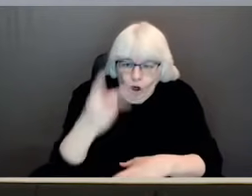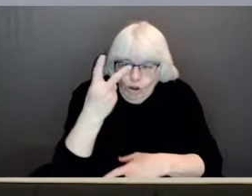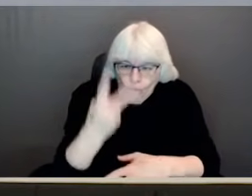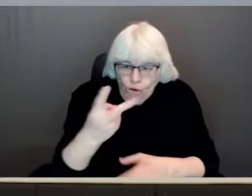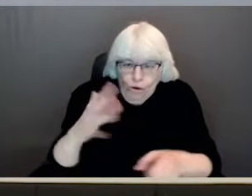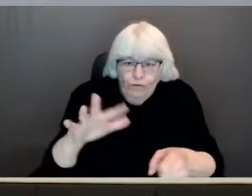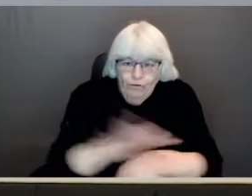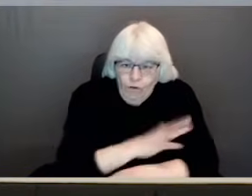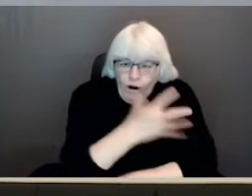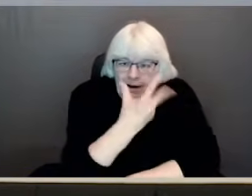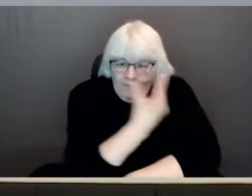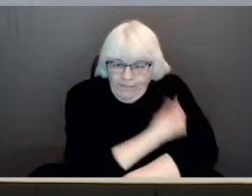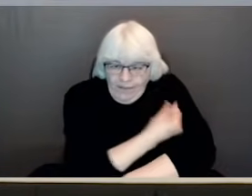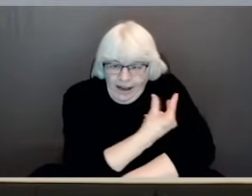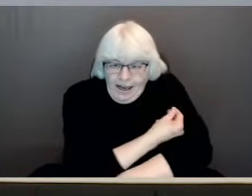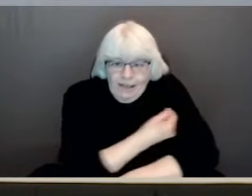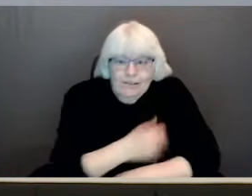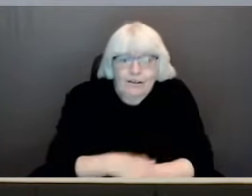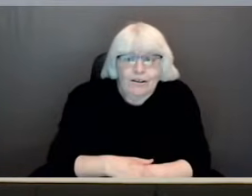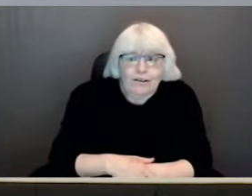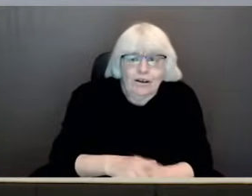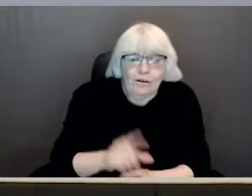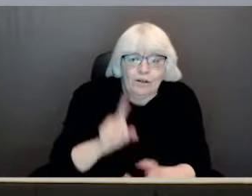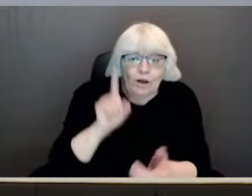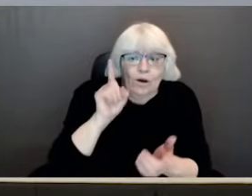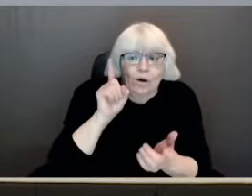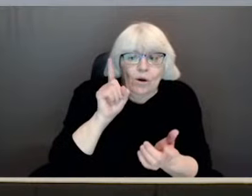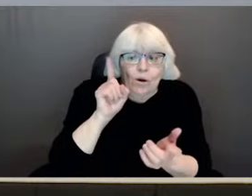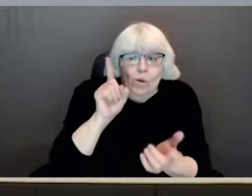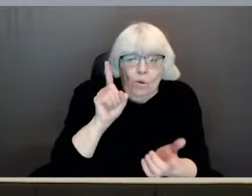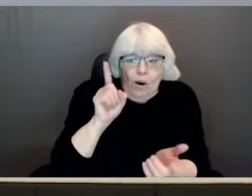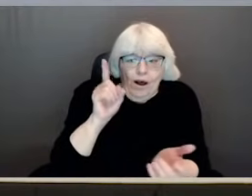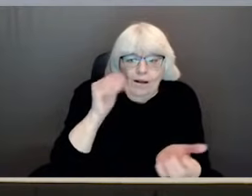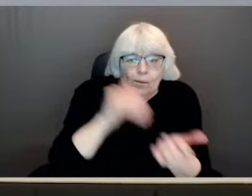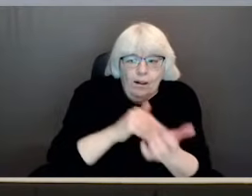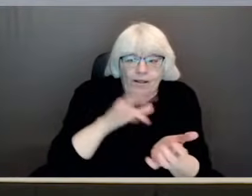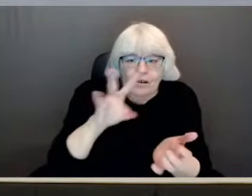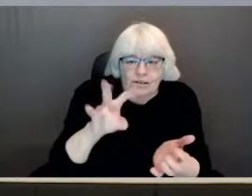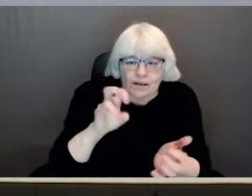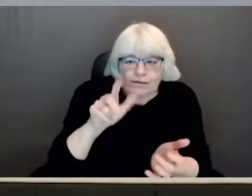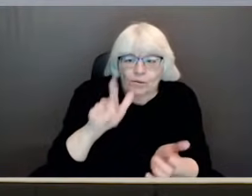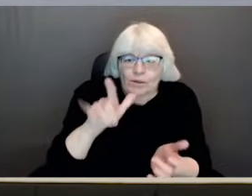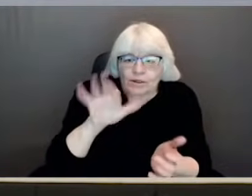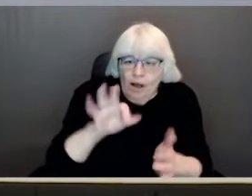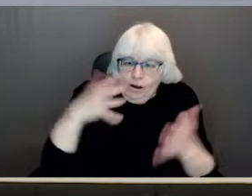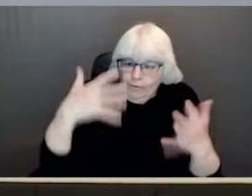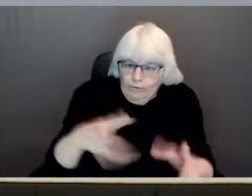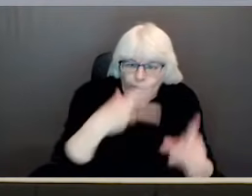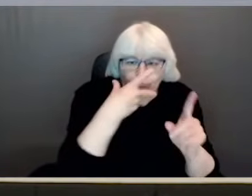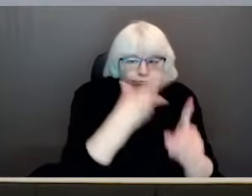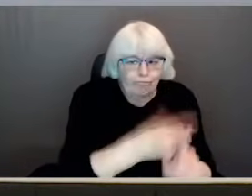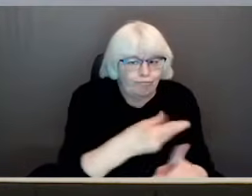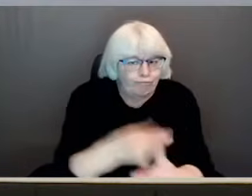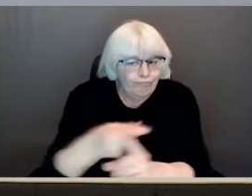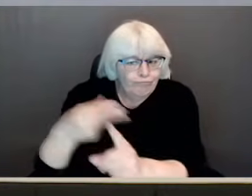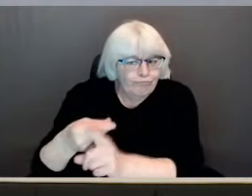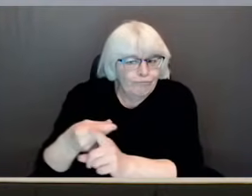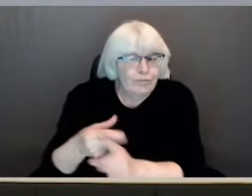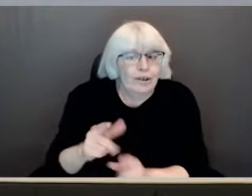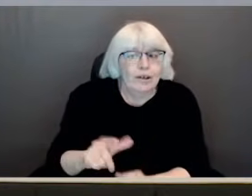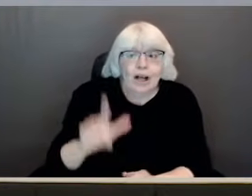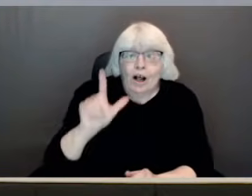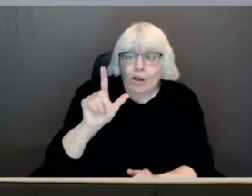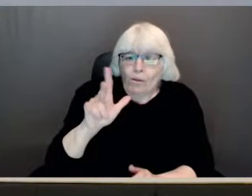1,729 doses of vaccine were administered, and 23% of them were first doses. Our